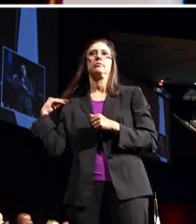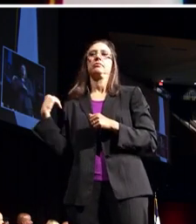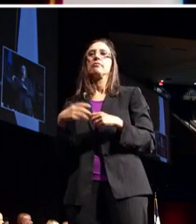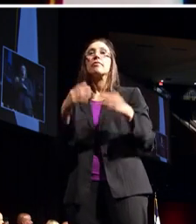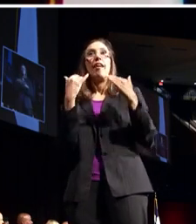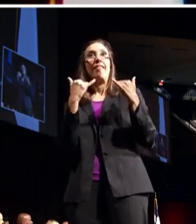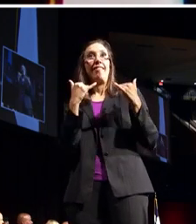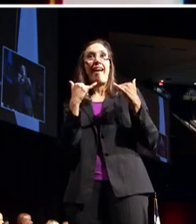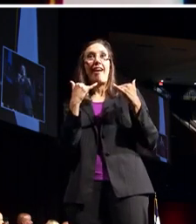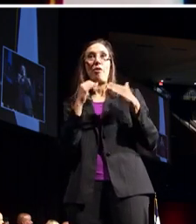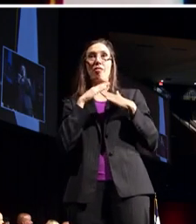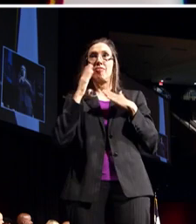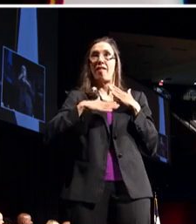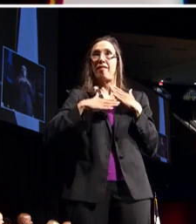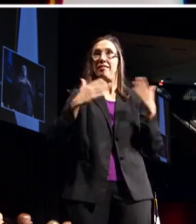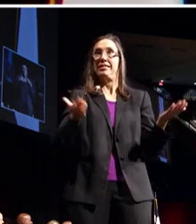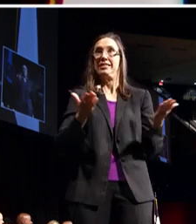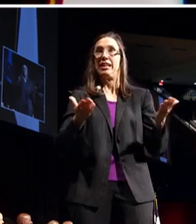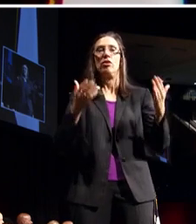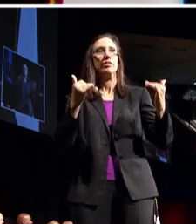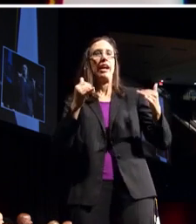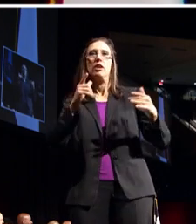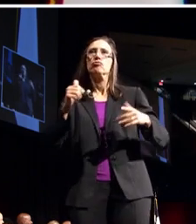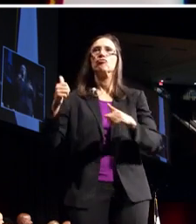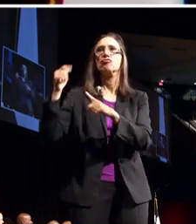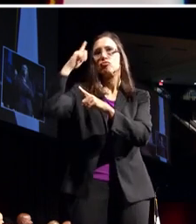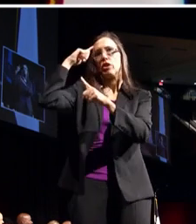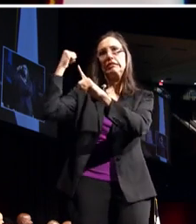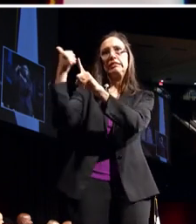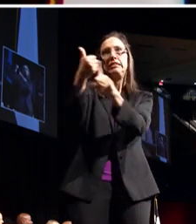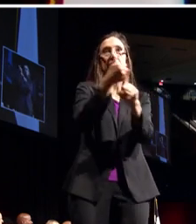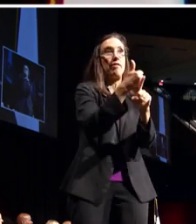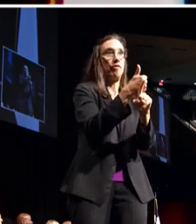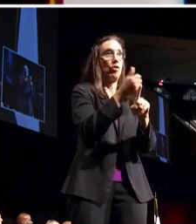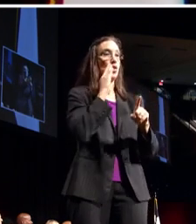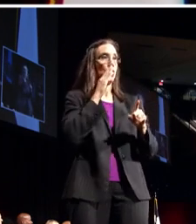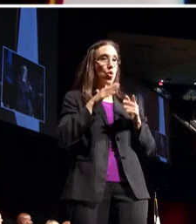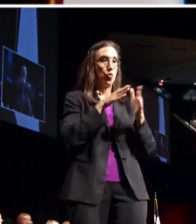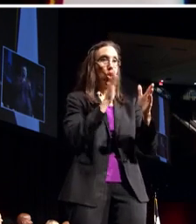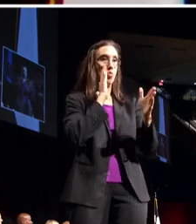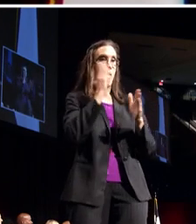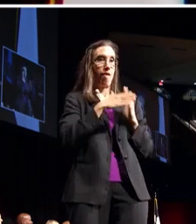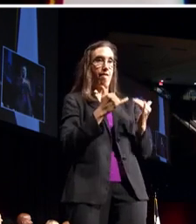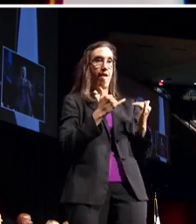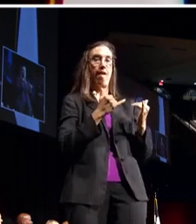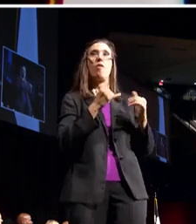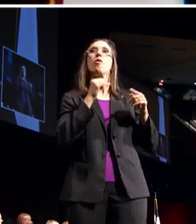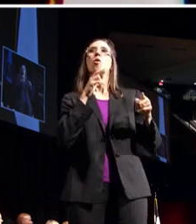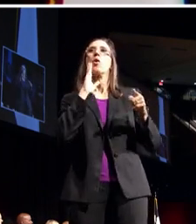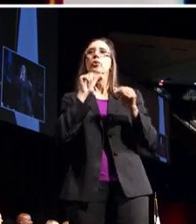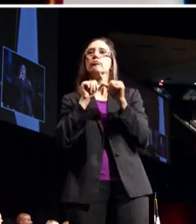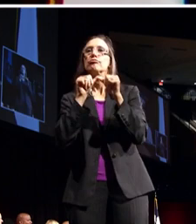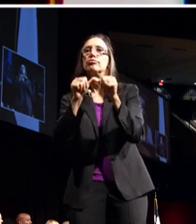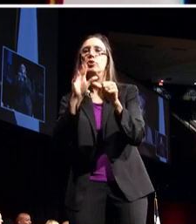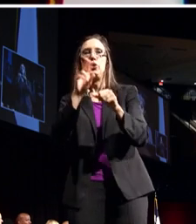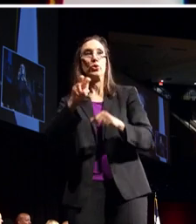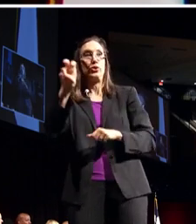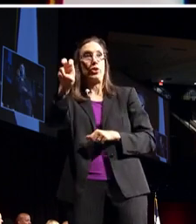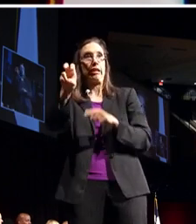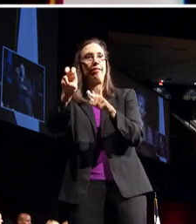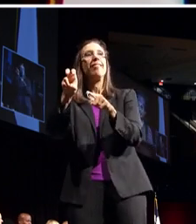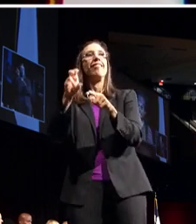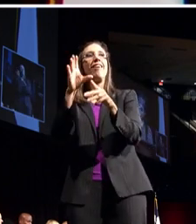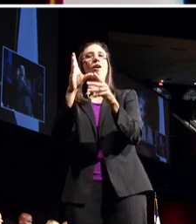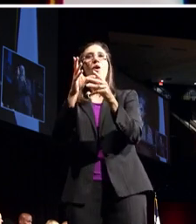Now that the finish line is before us, it is on you to decide if your road ends here or if you're going to continue on your journey, on gaining one